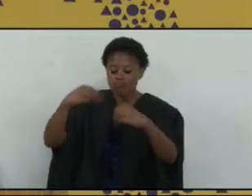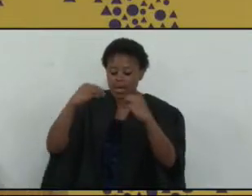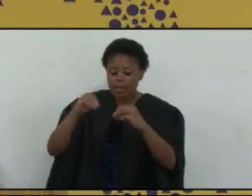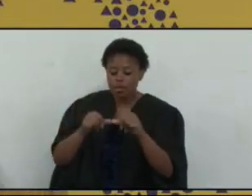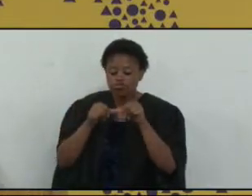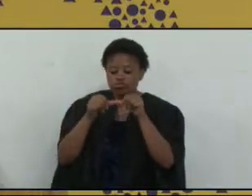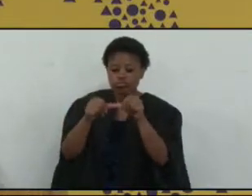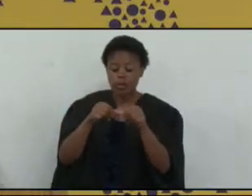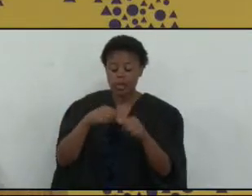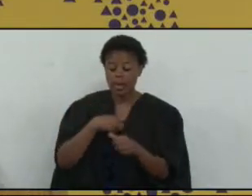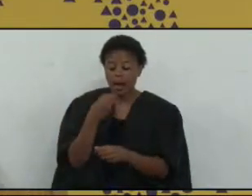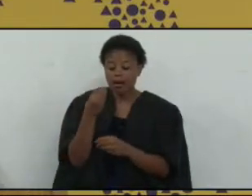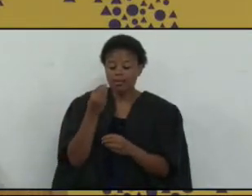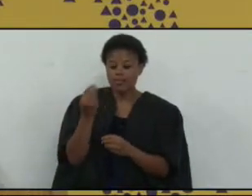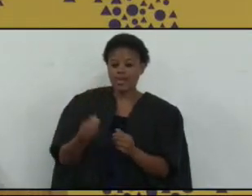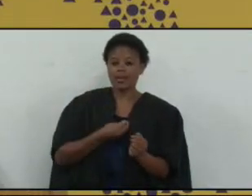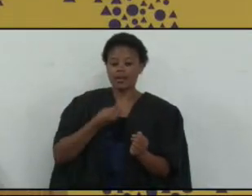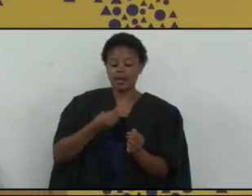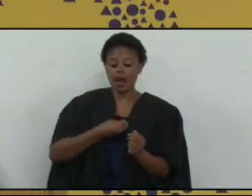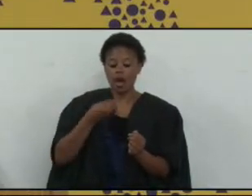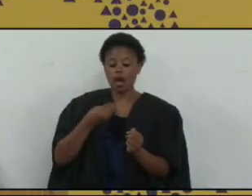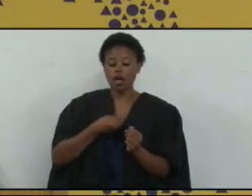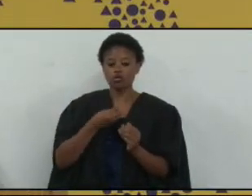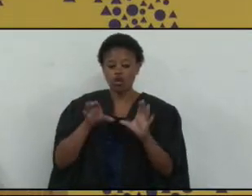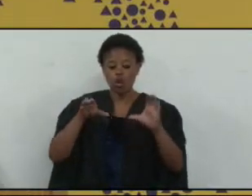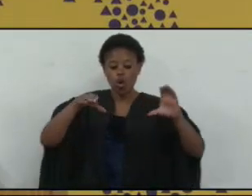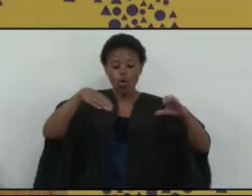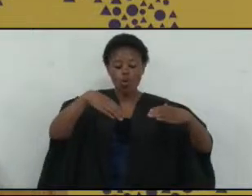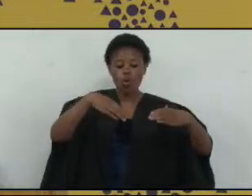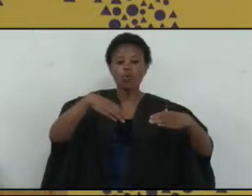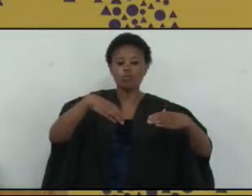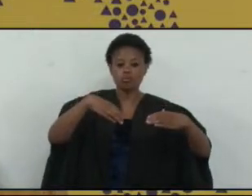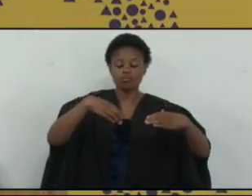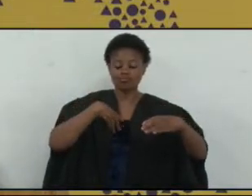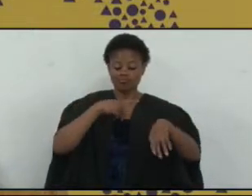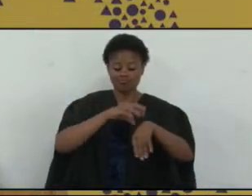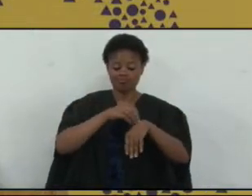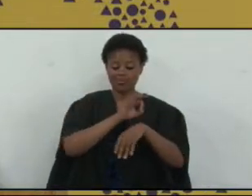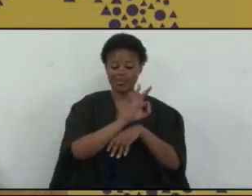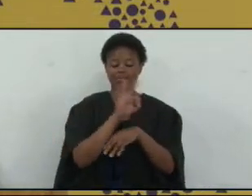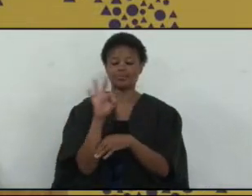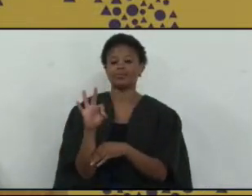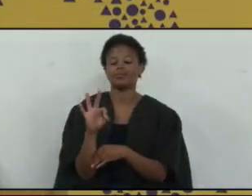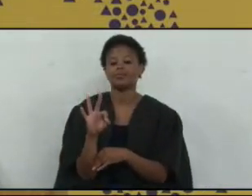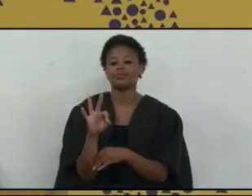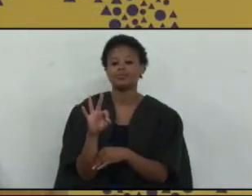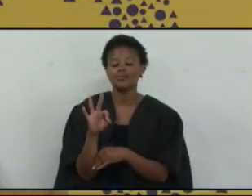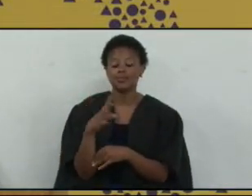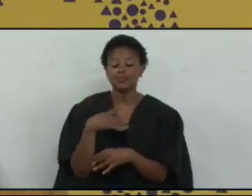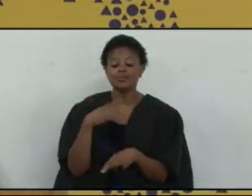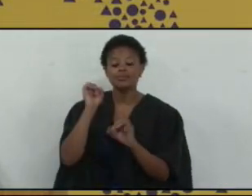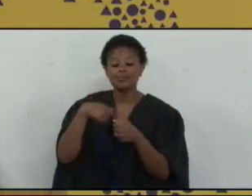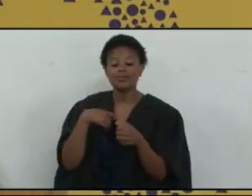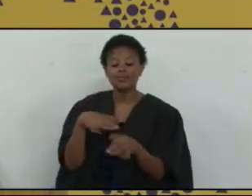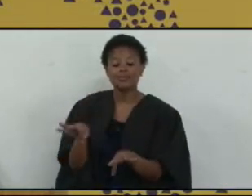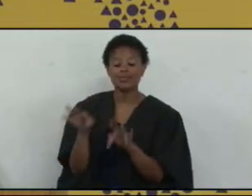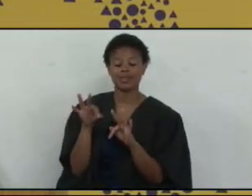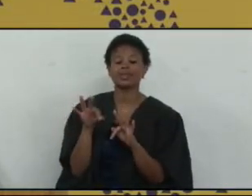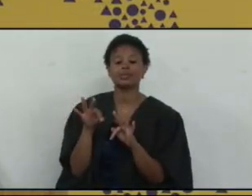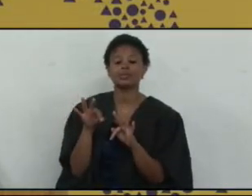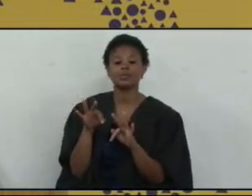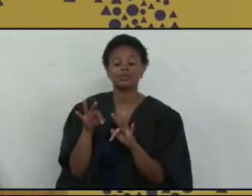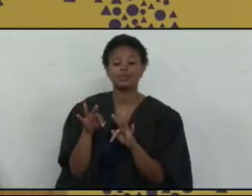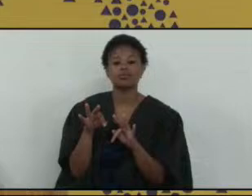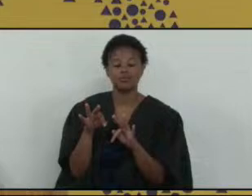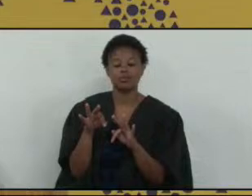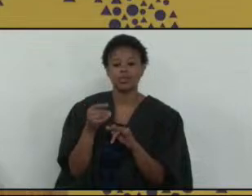I was the youngest in a group of editors for Arena Holdings. I was 33. I was terrified. I really